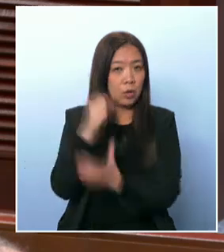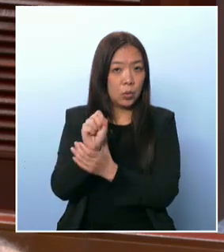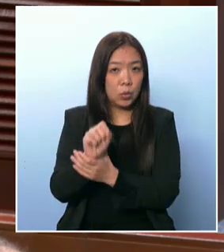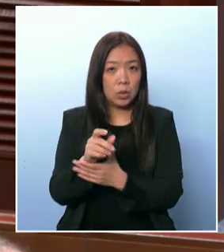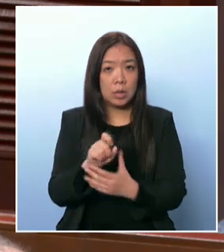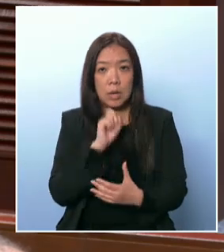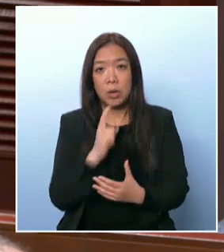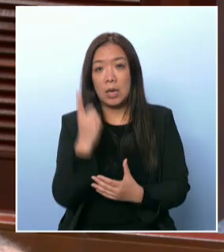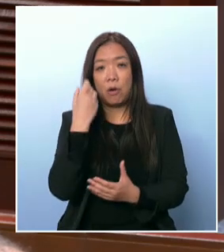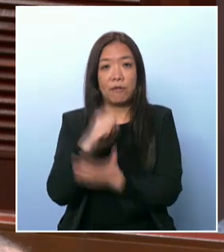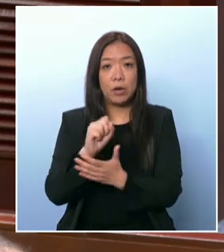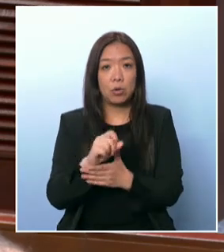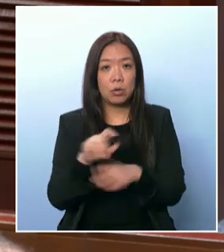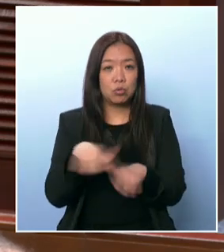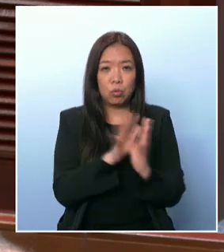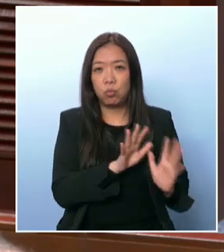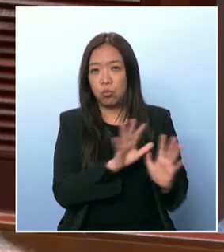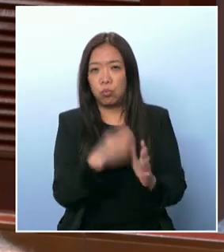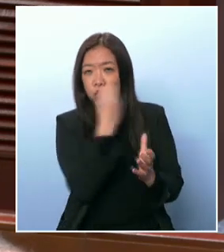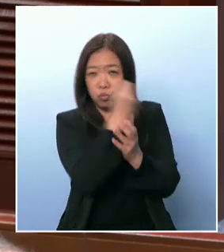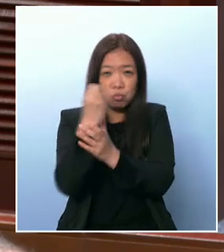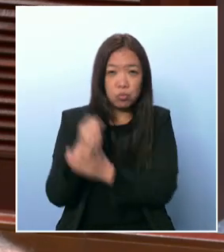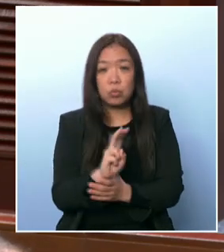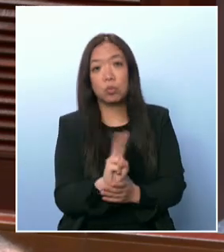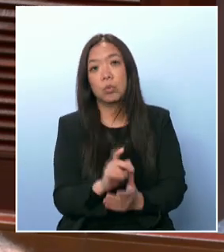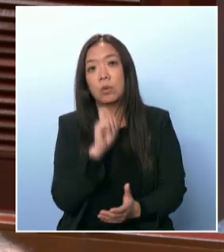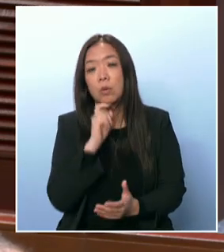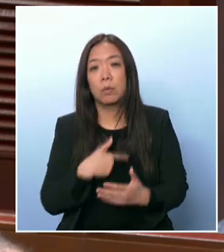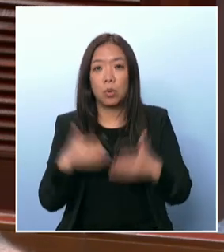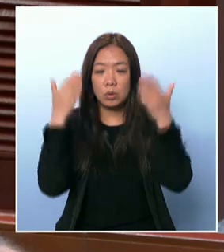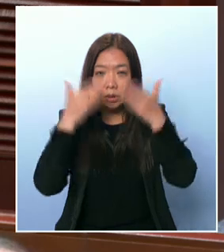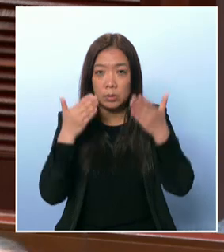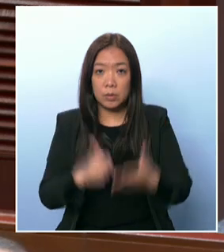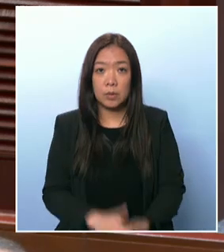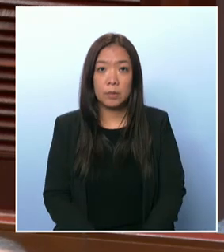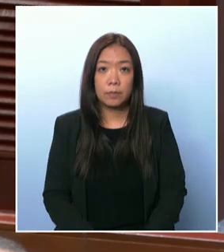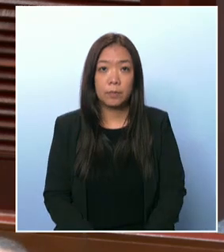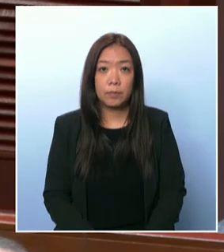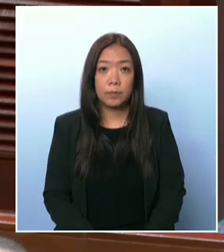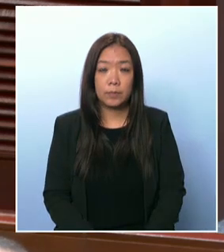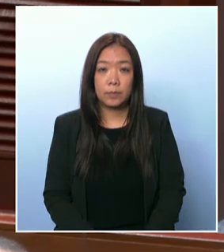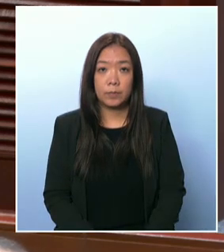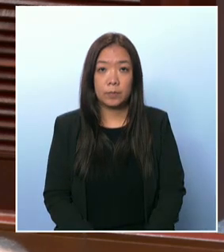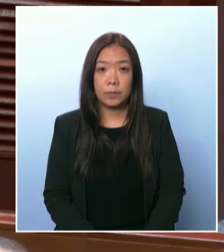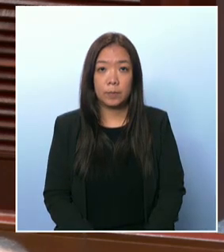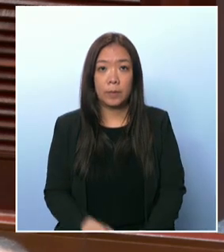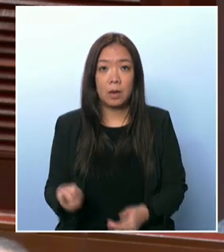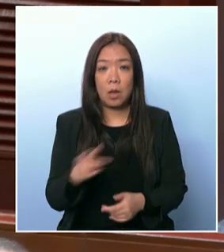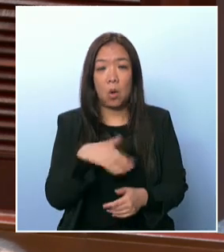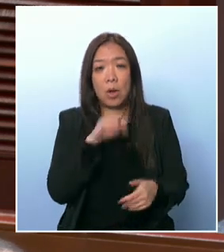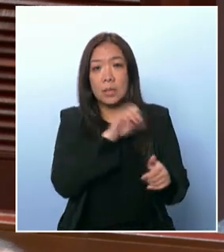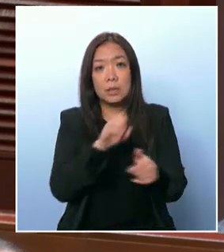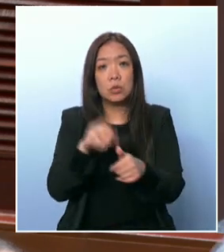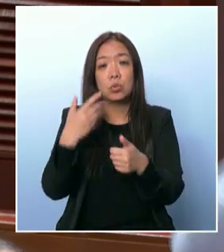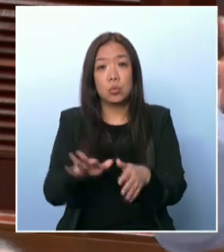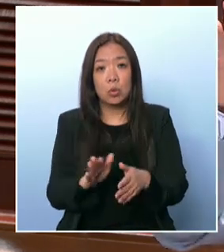the government said that there was no objections during the consultation stage, but then when it came to the electrical, everyone